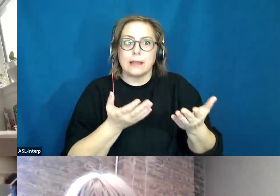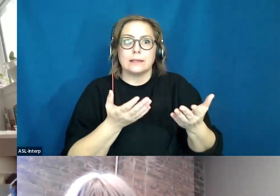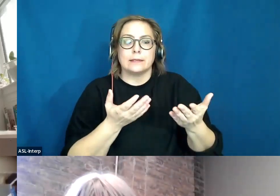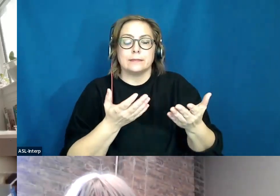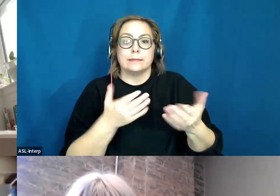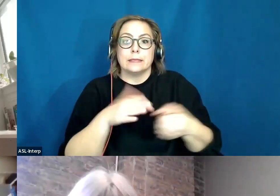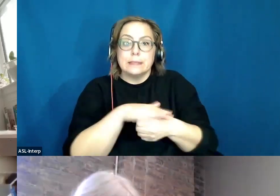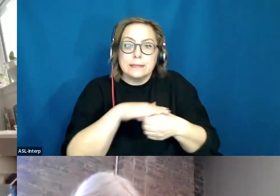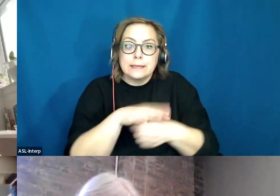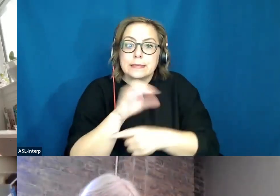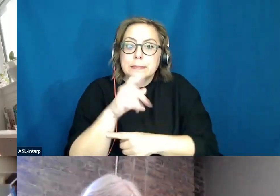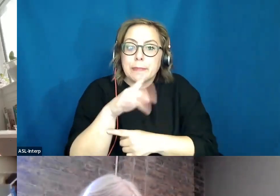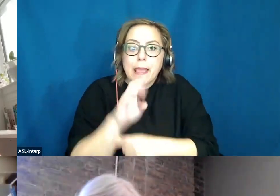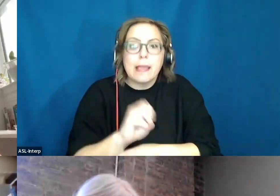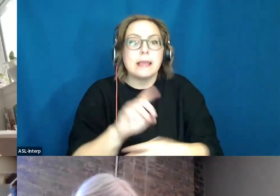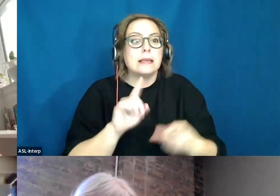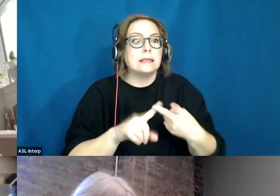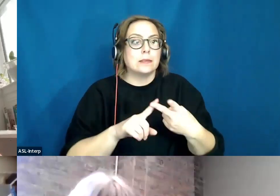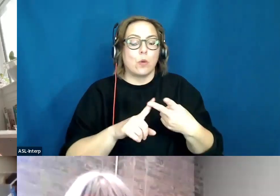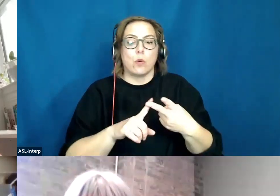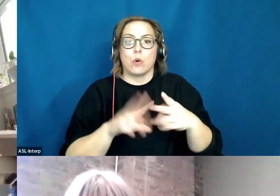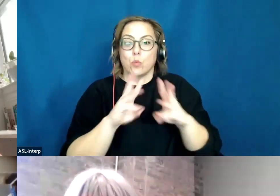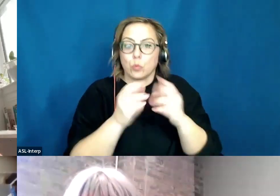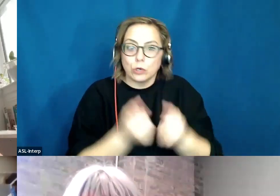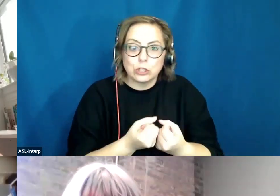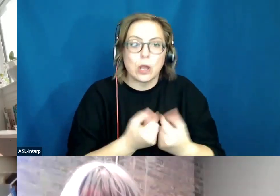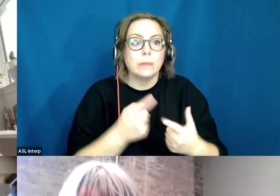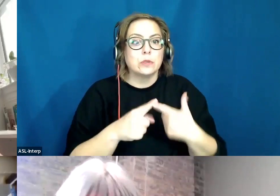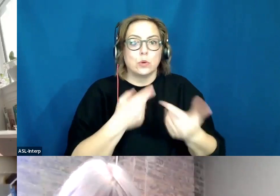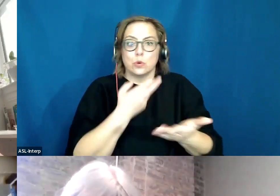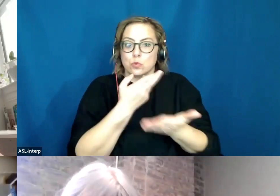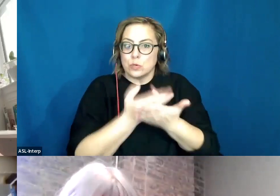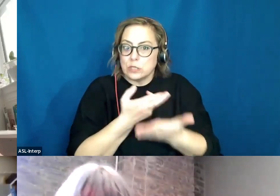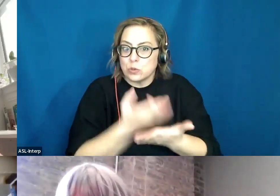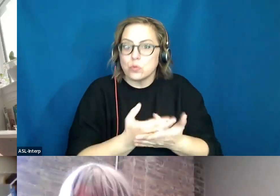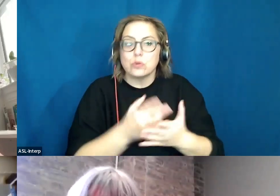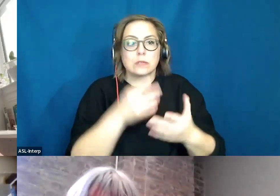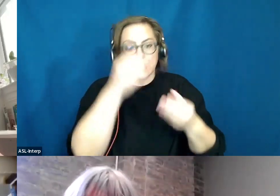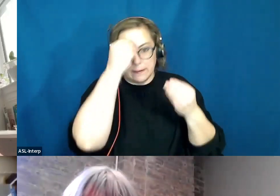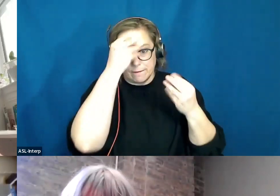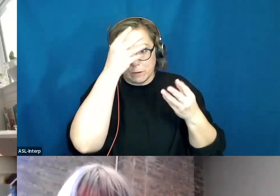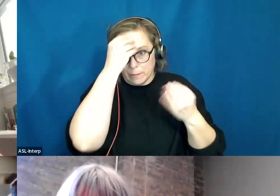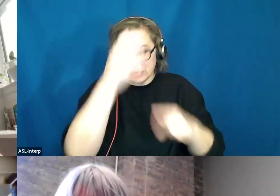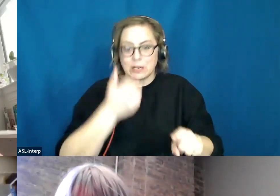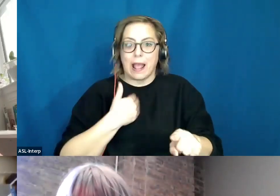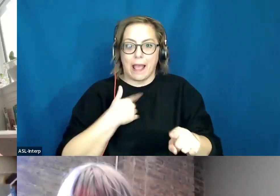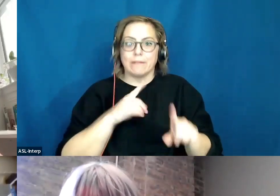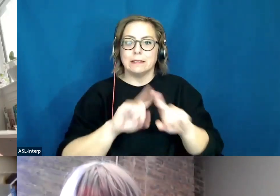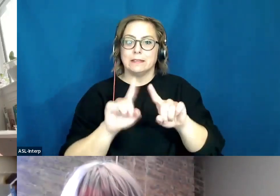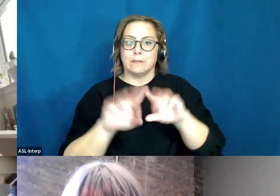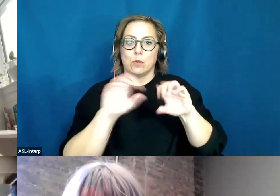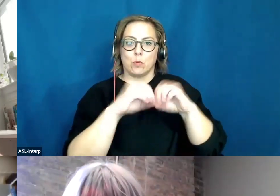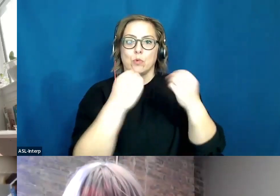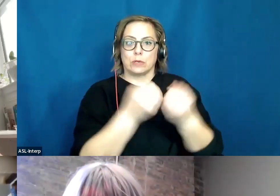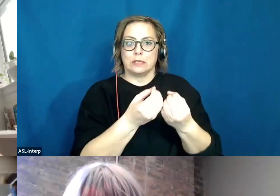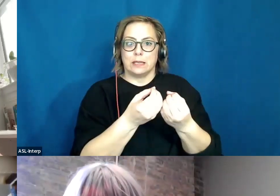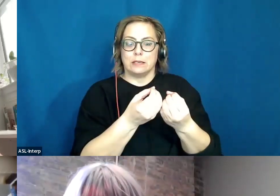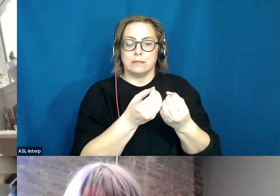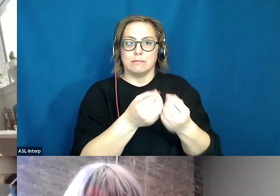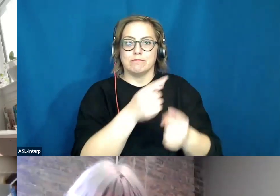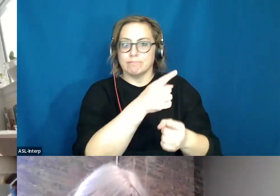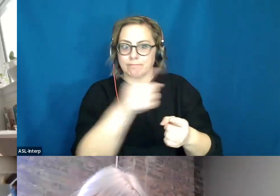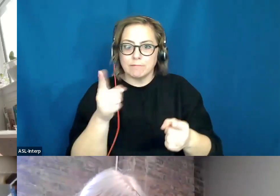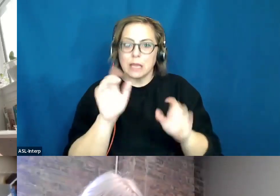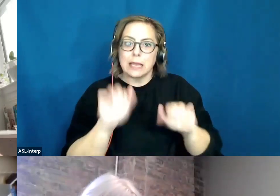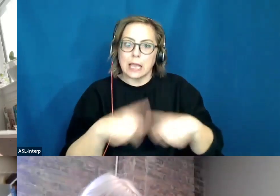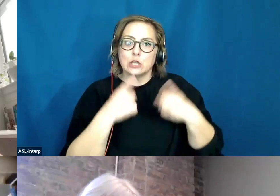sort of tangible resources or just information, which can help you do that